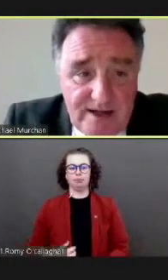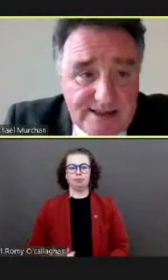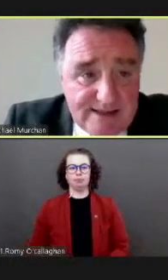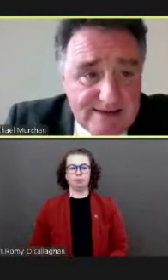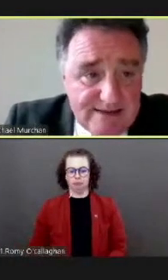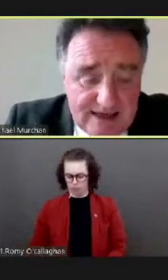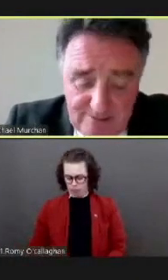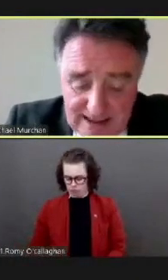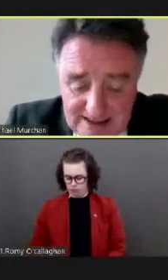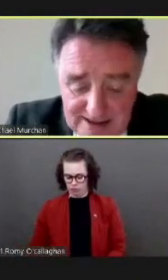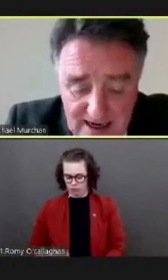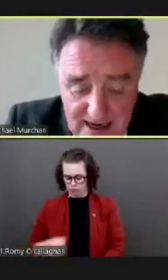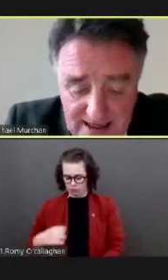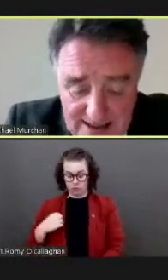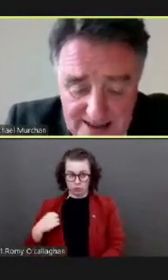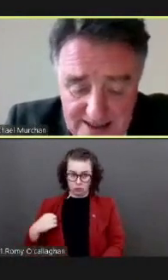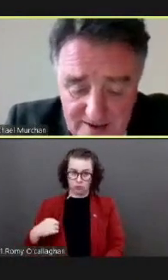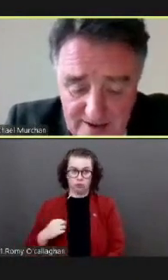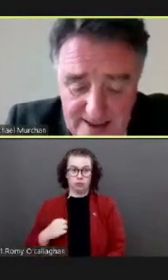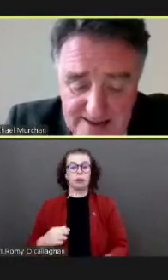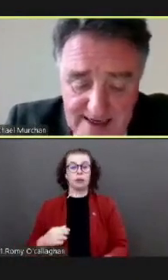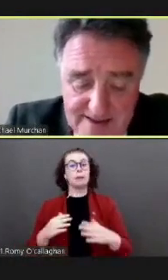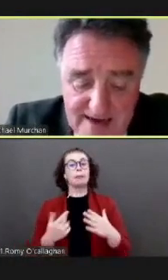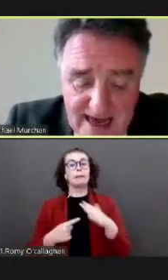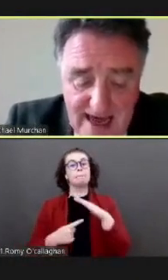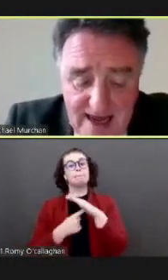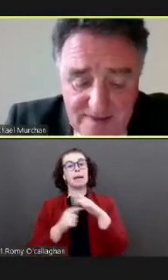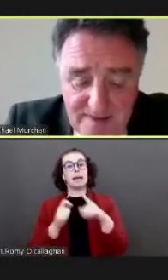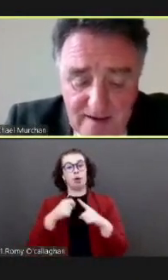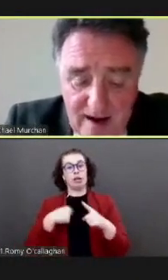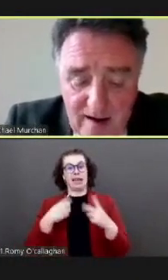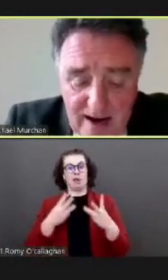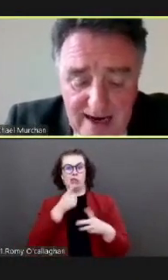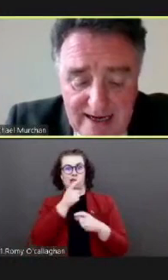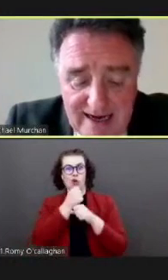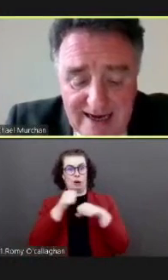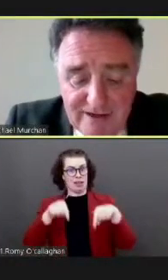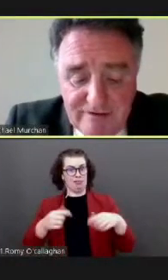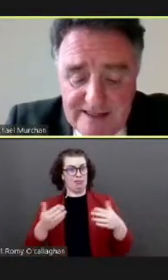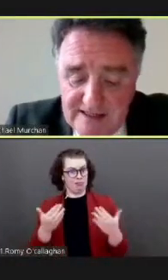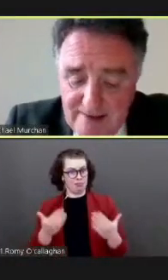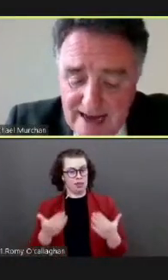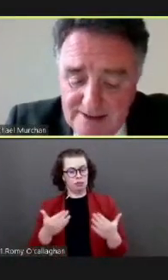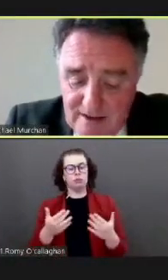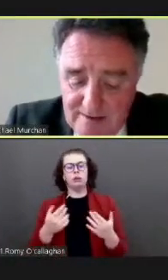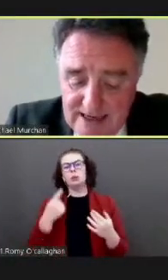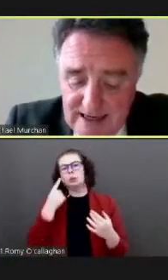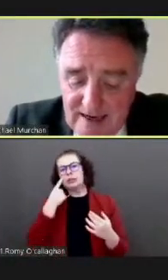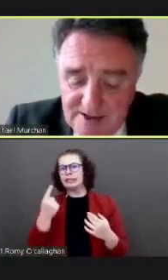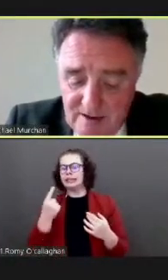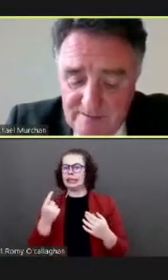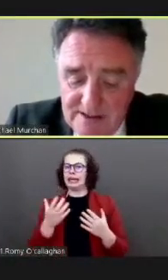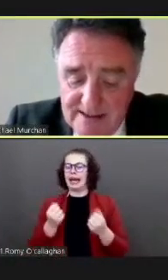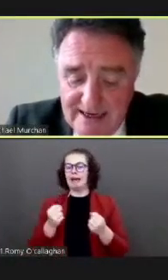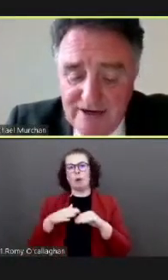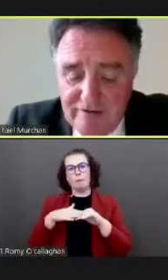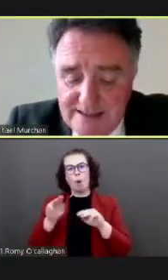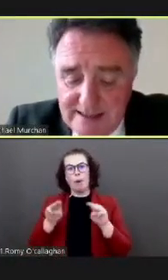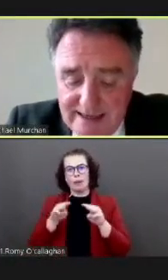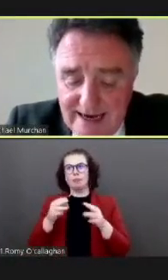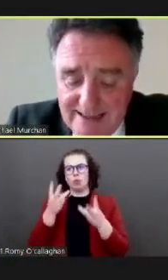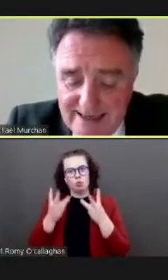The main points I would like to highlight here is that there are increasing demands on the mental health